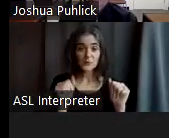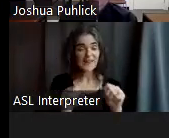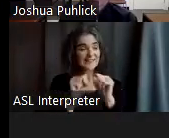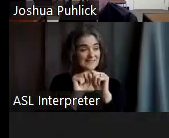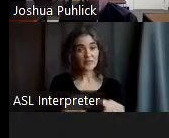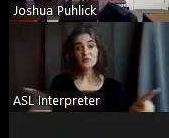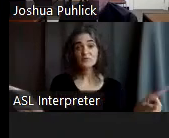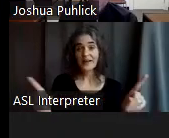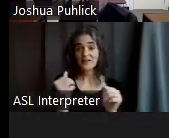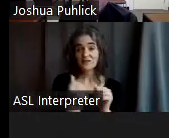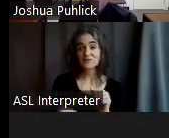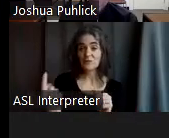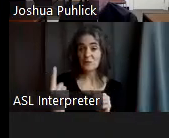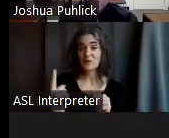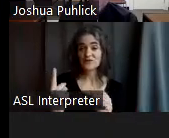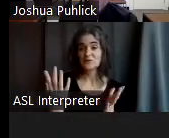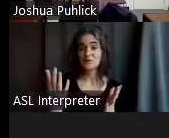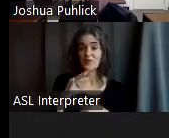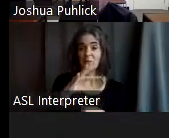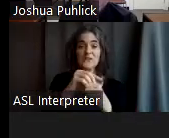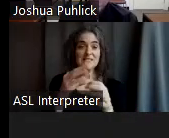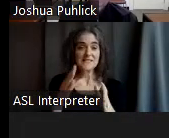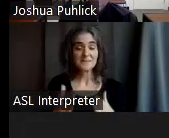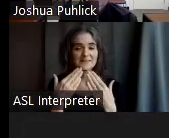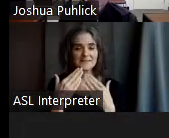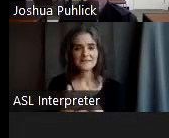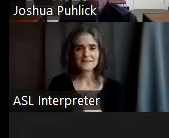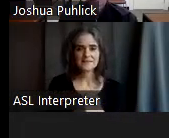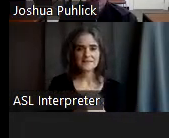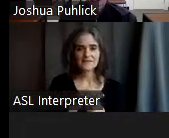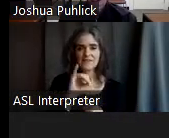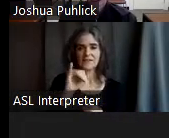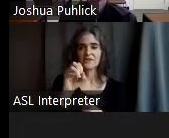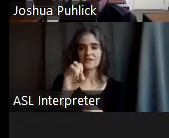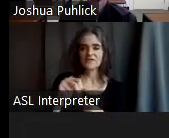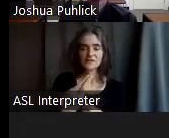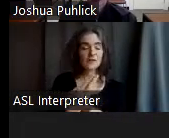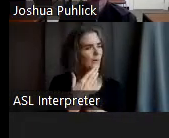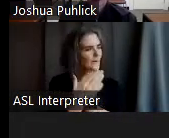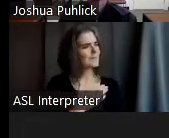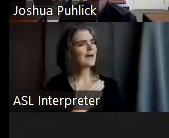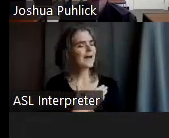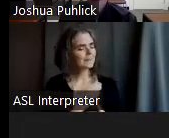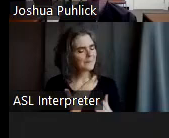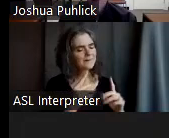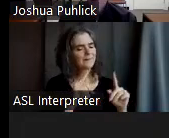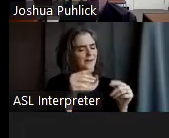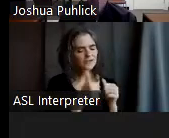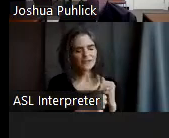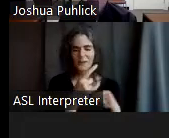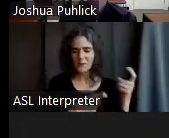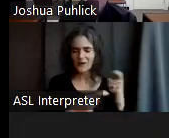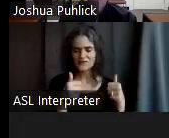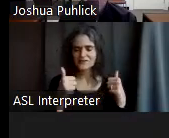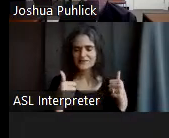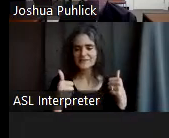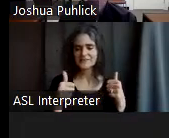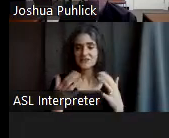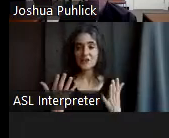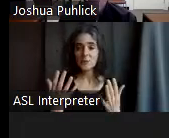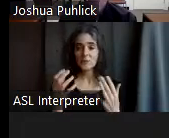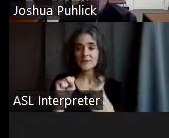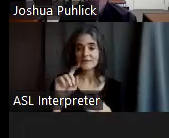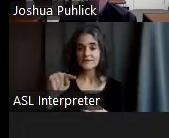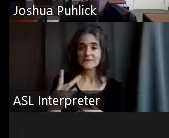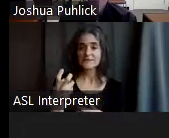to the participants. Yeah, I'll be happy to answer any questions. So Stephen